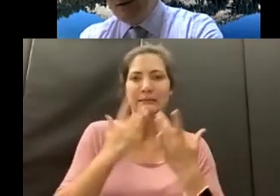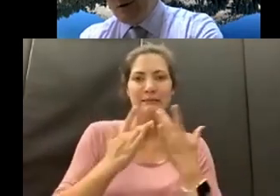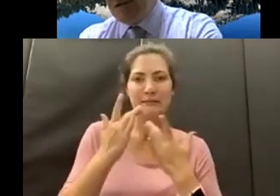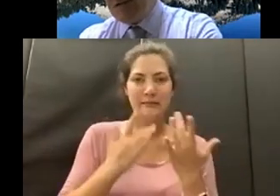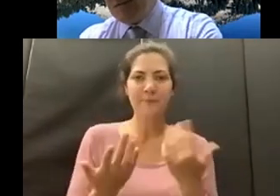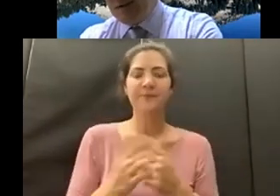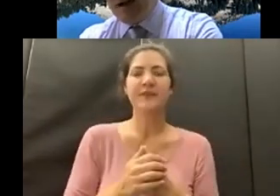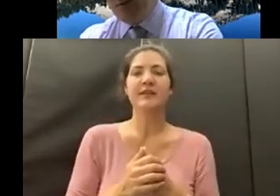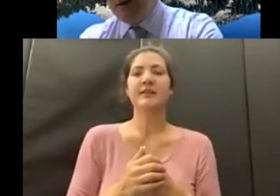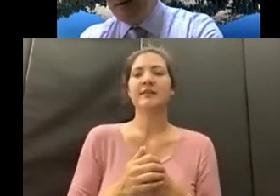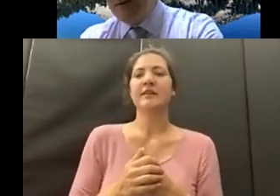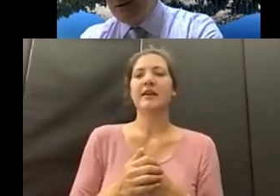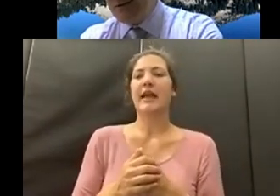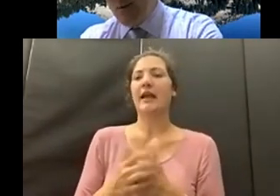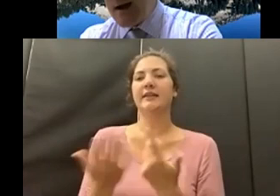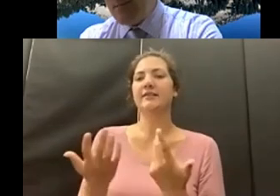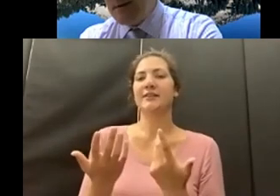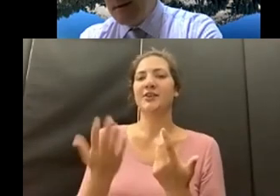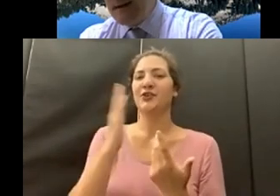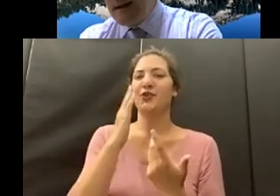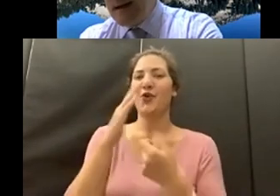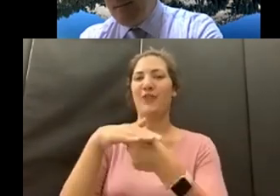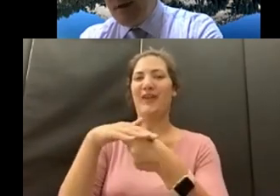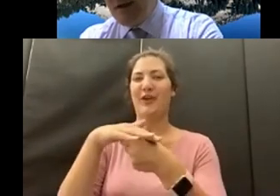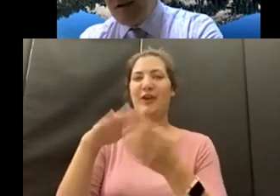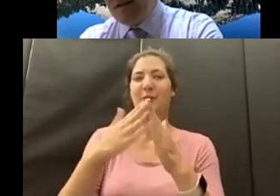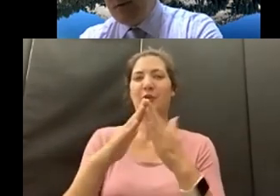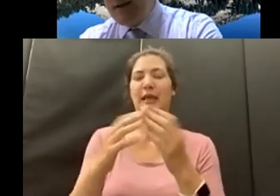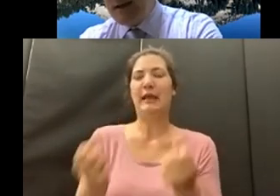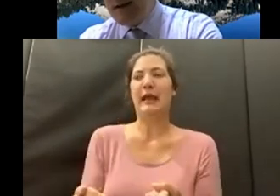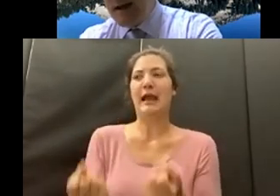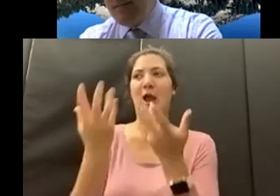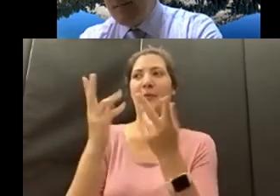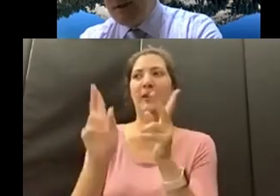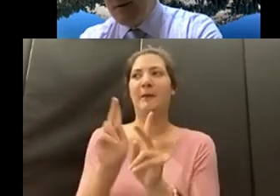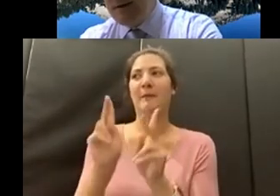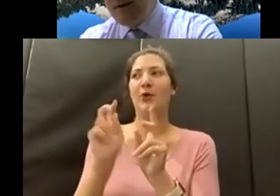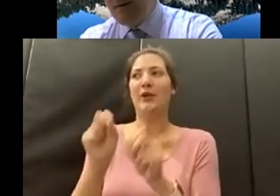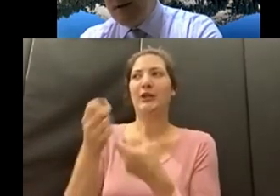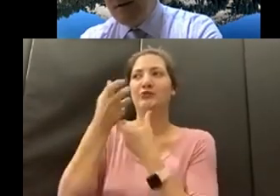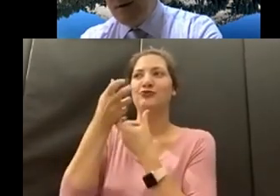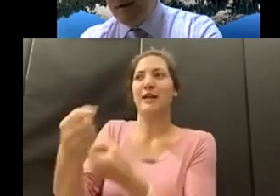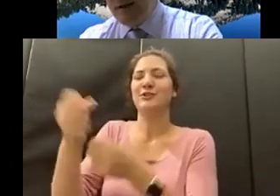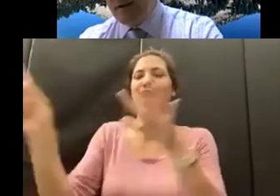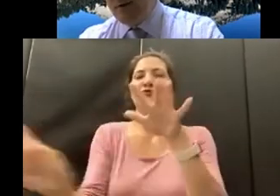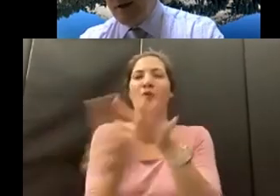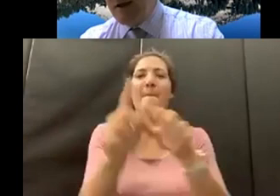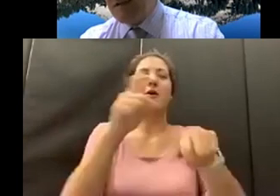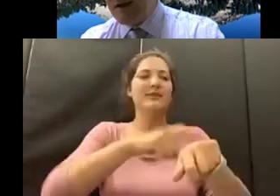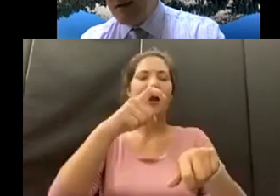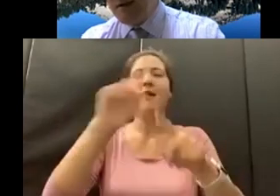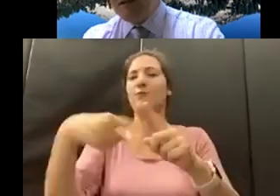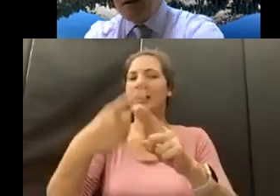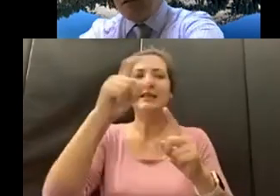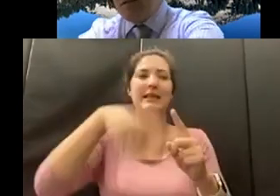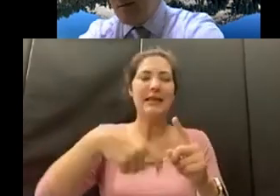can trust reliably to show up. And that's not a simple thing. You know, and it literally is. I mean,